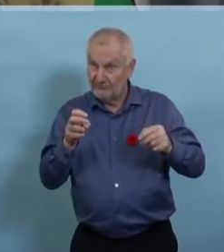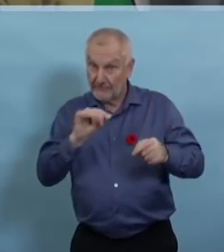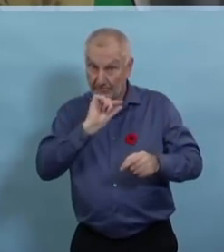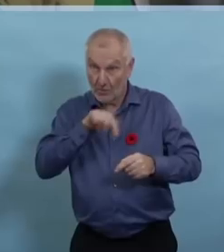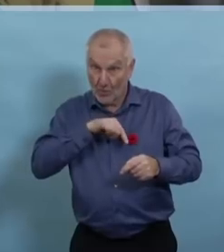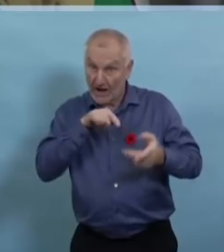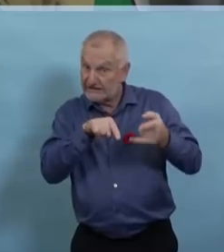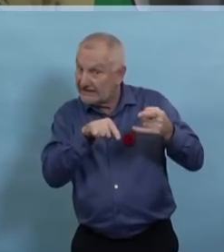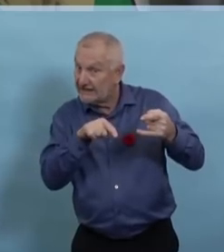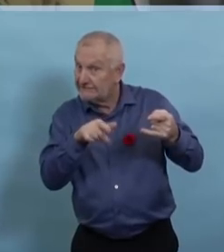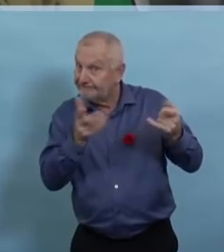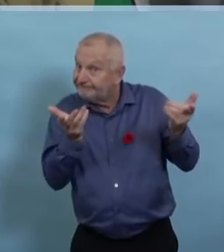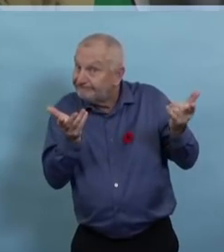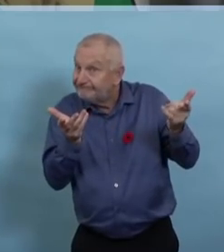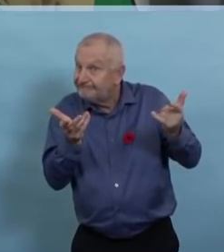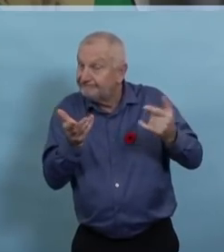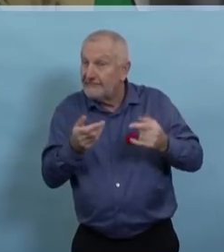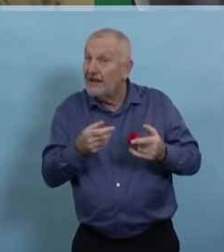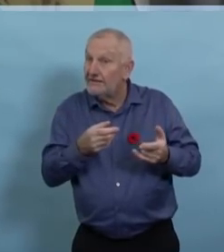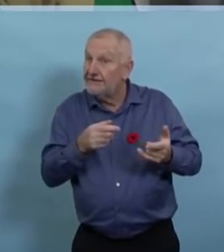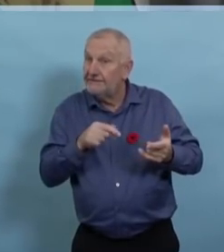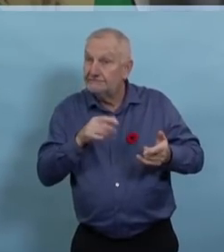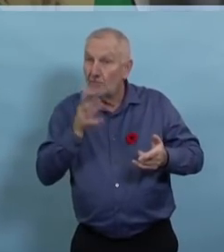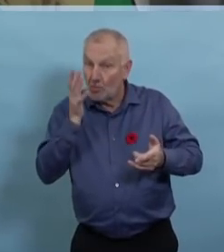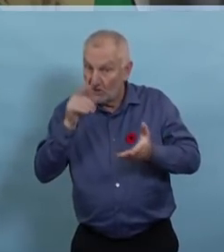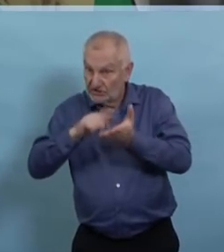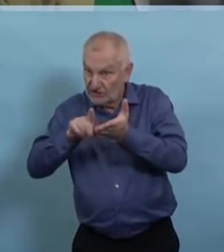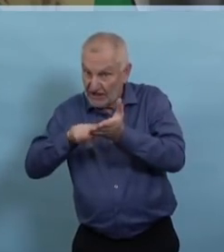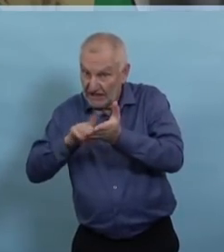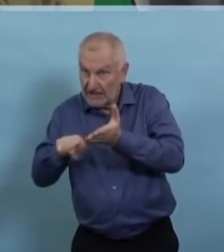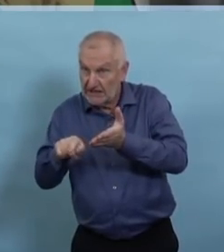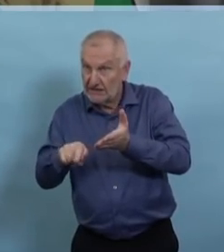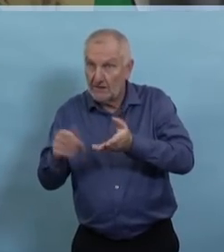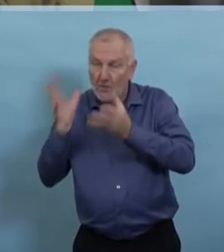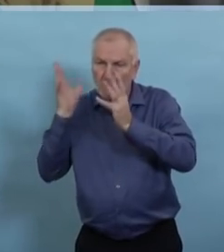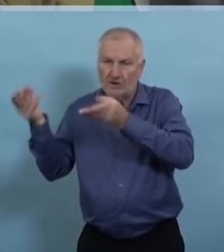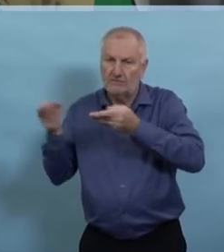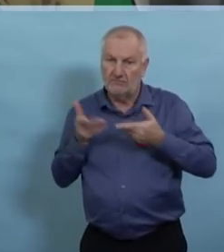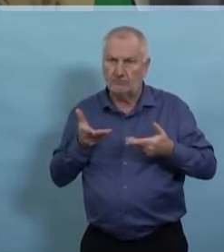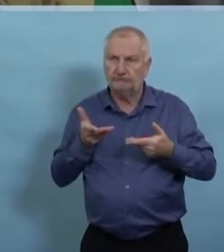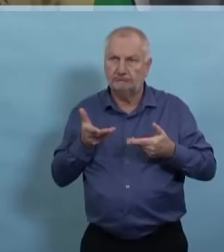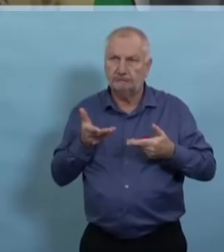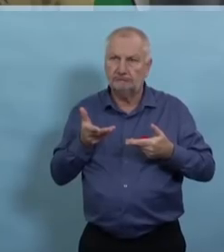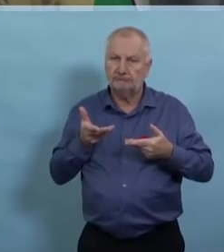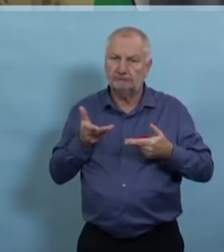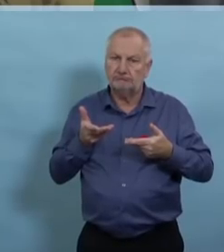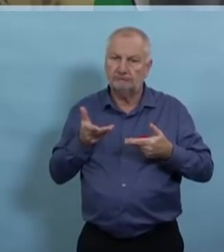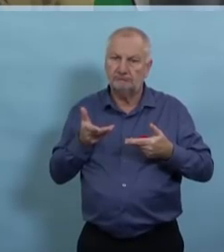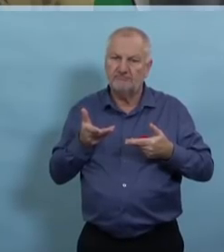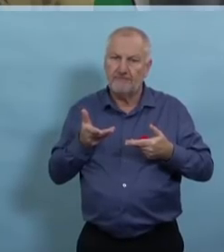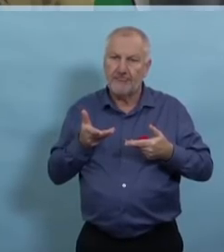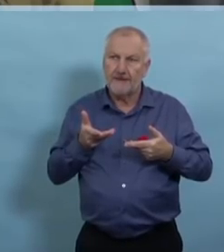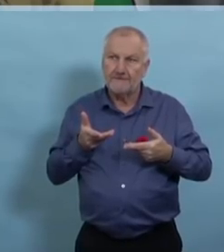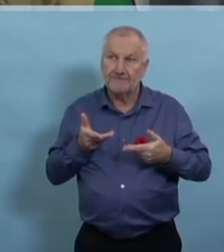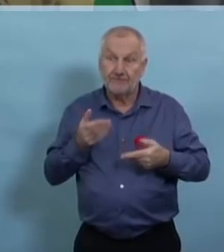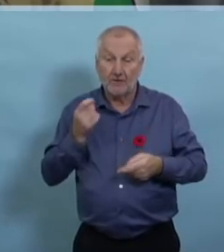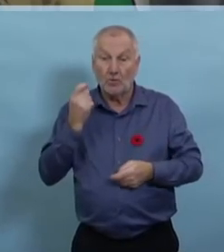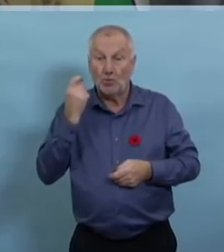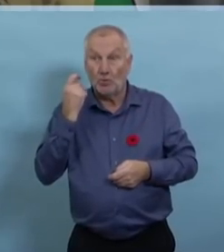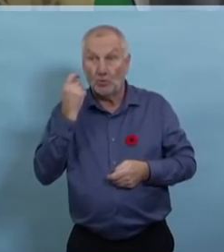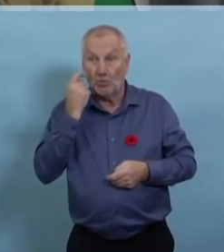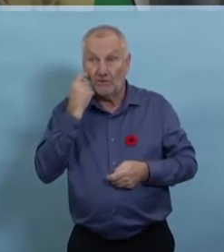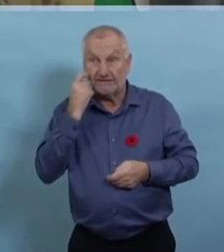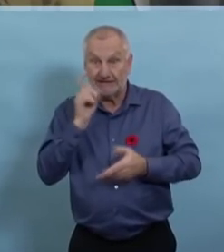back to us. I mean, we did obviously now over the weekend when we saw that sort of significant concern